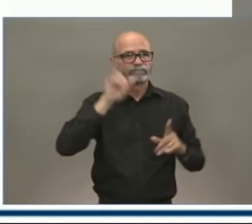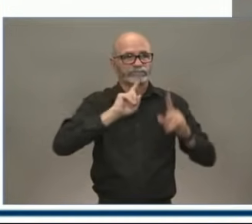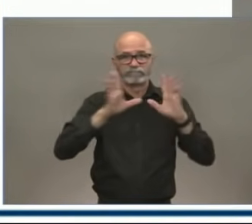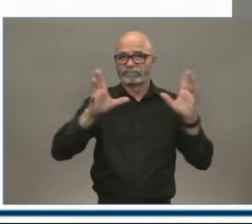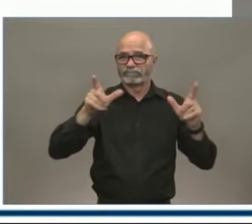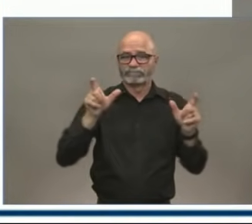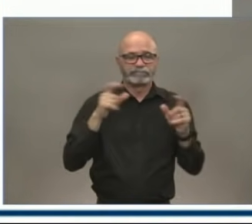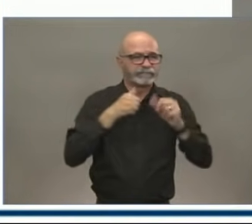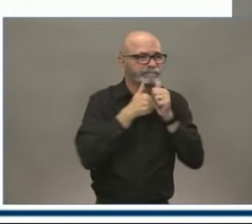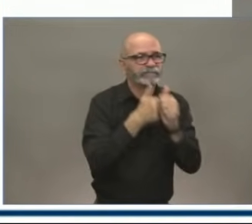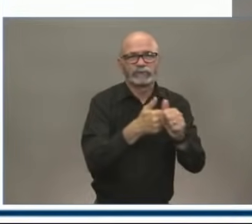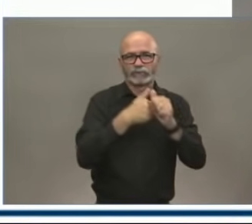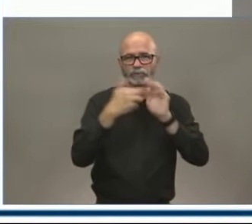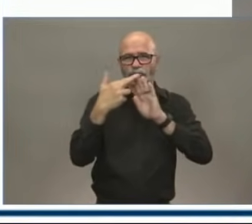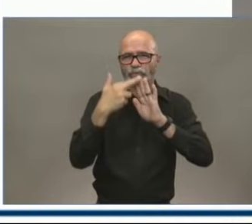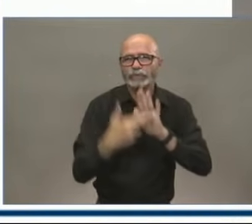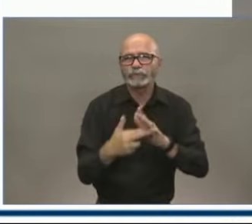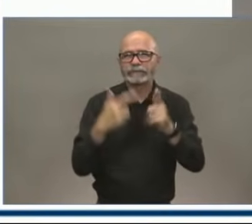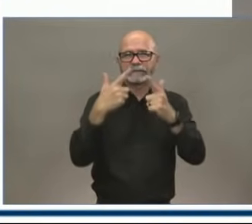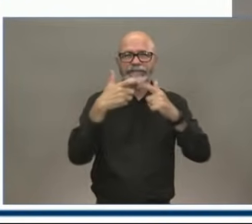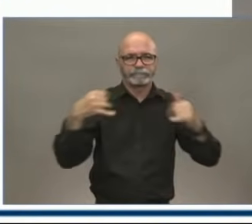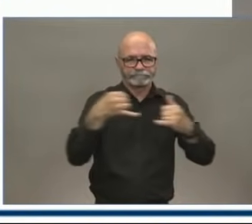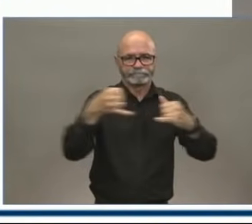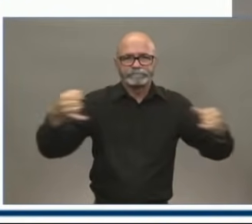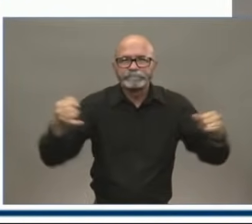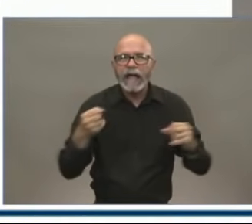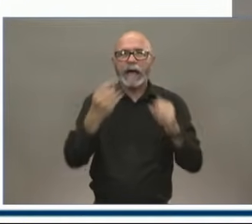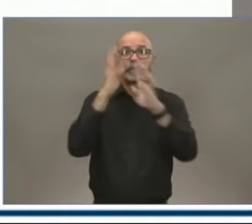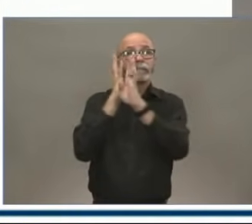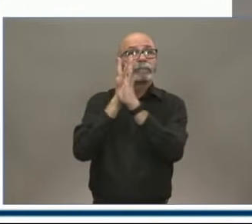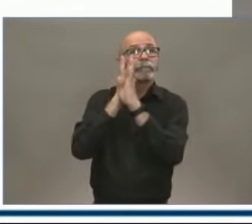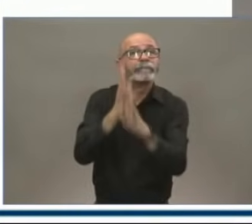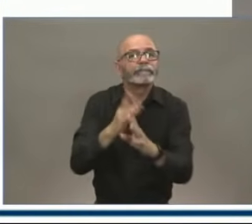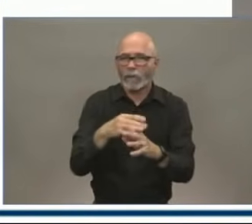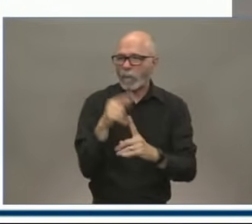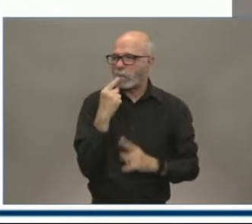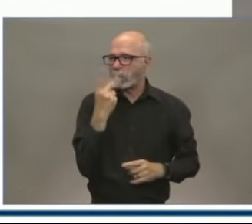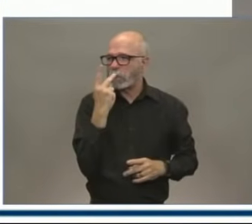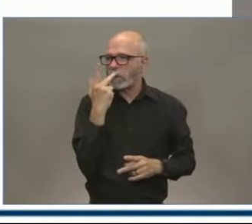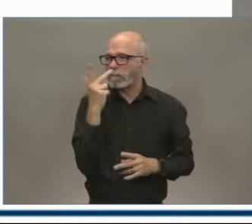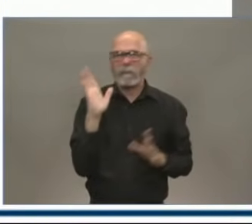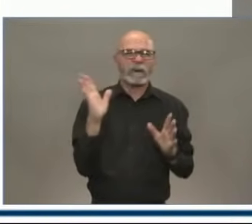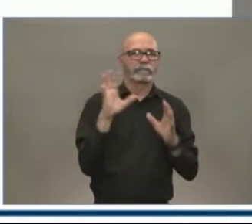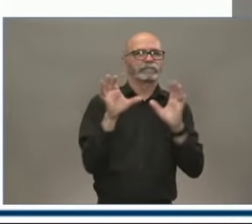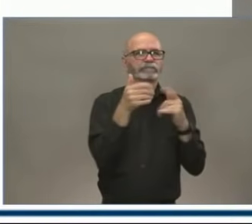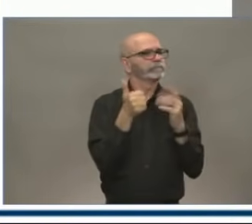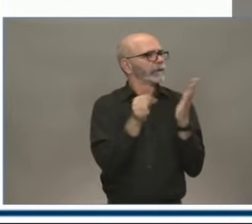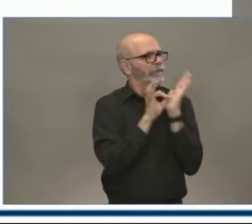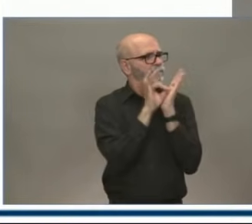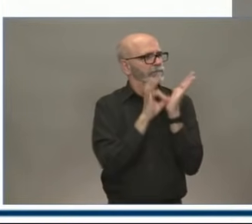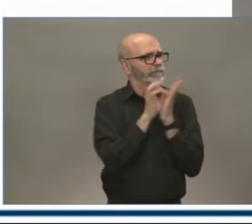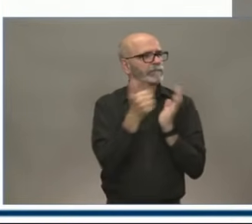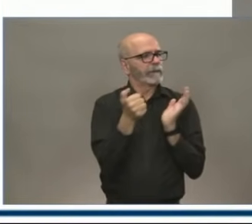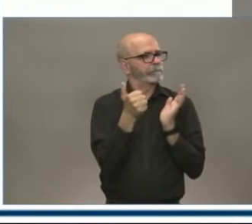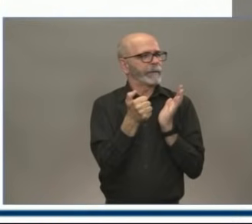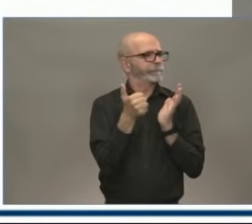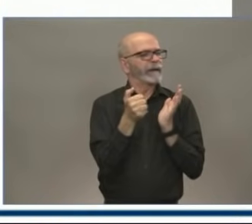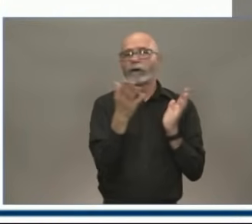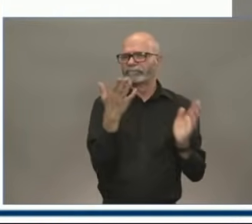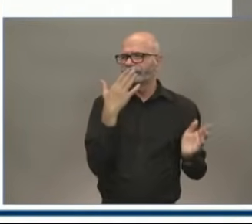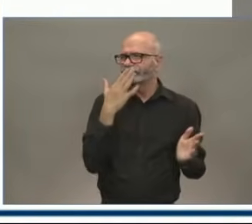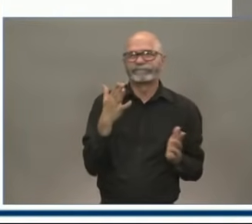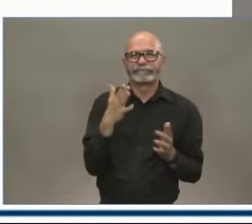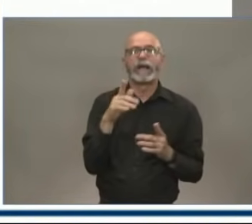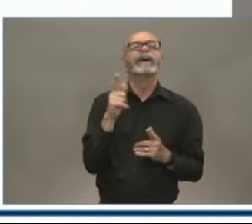prevention measures, including reducing their capacity with a very short timeline to implement it down to 25% of